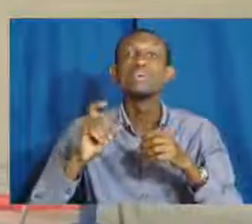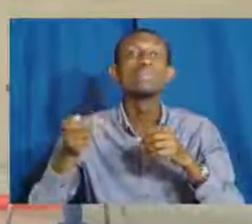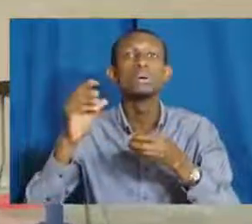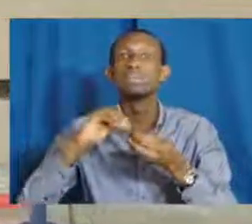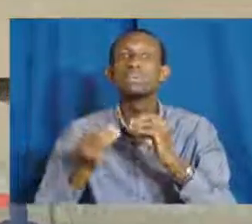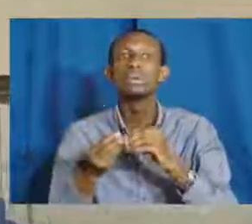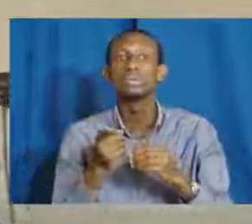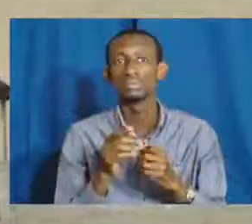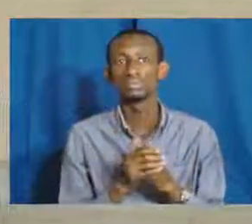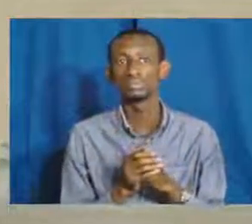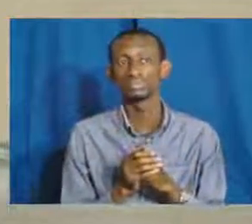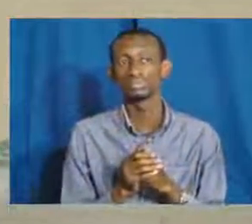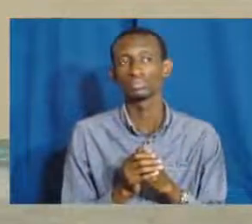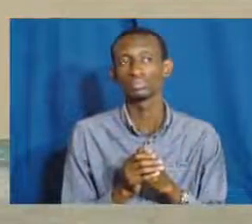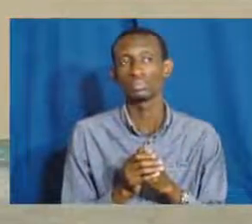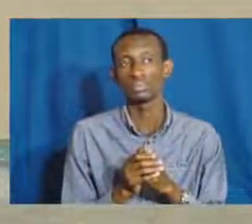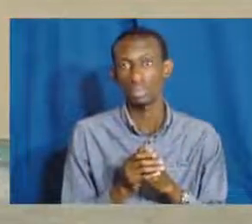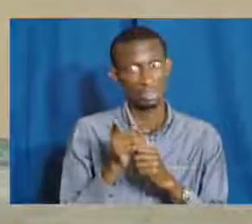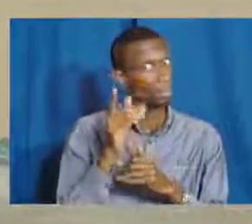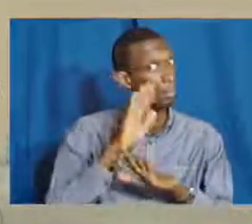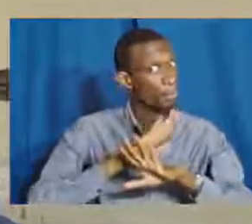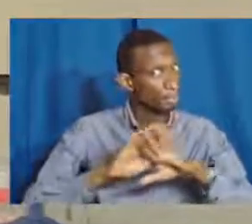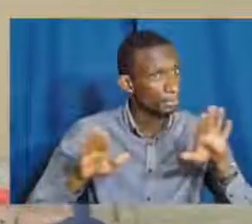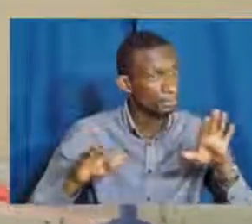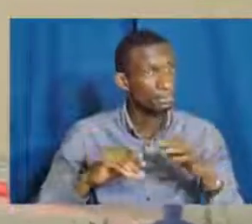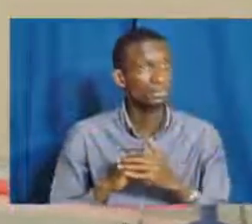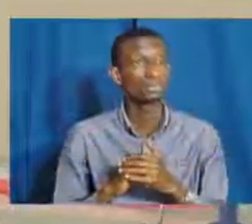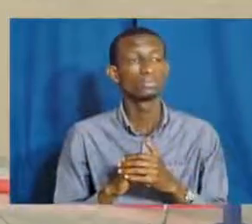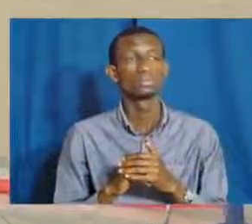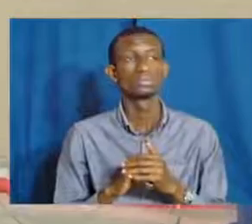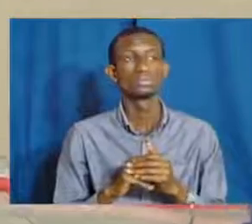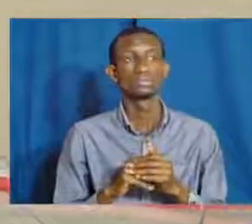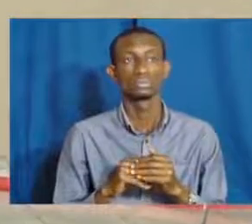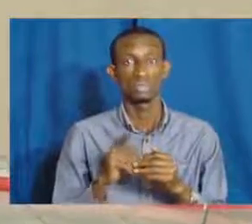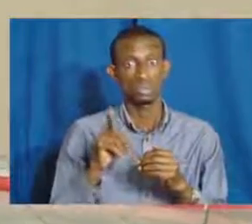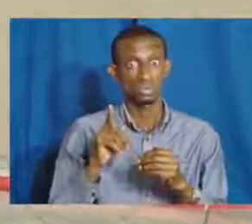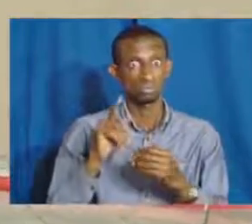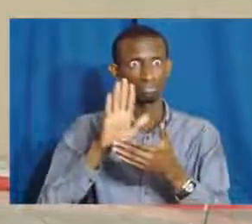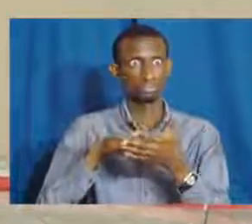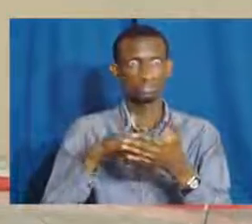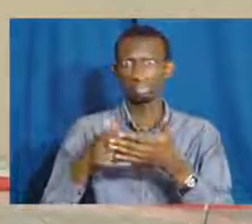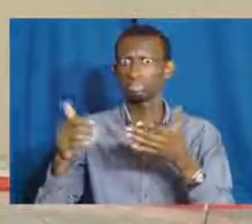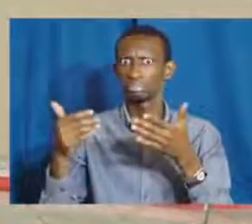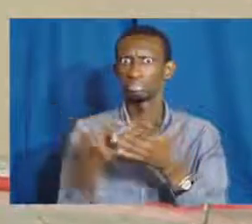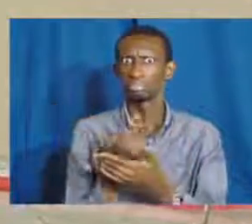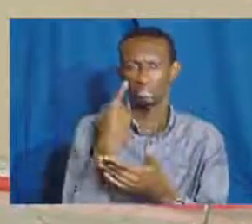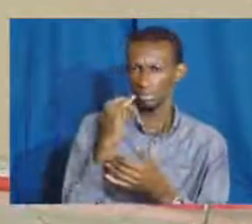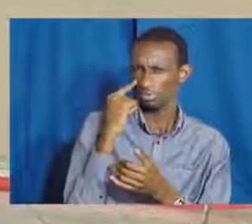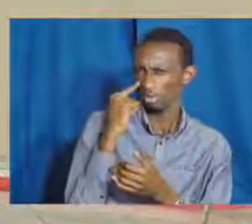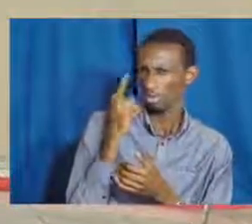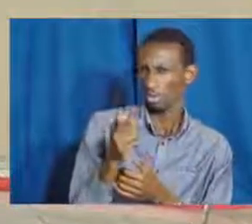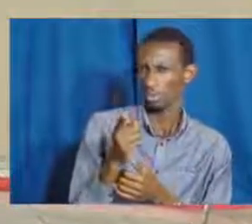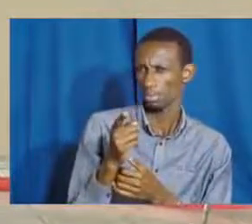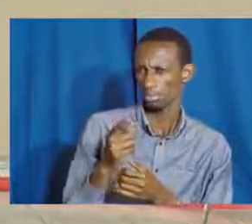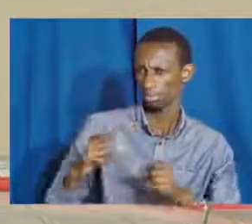So when that was done, it came out in this form that we see. When you look at these elements